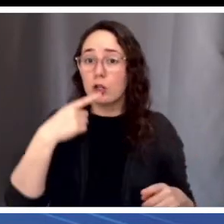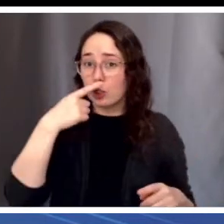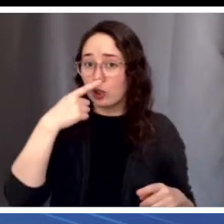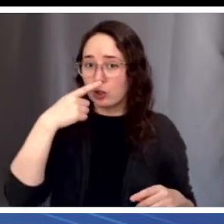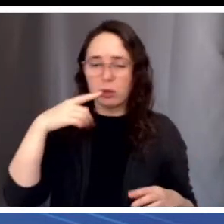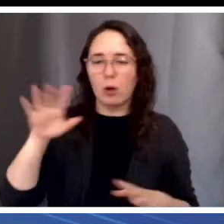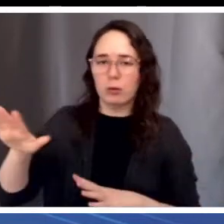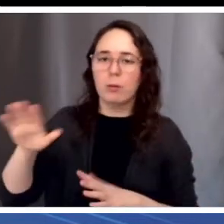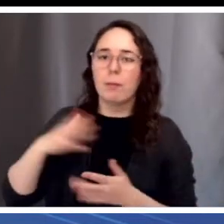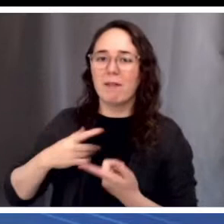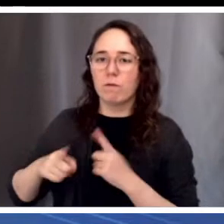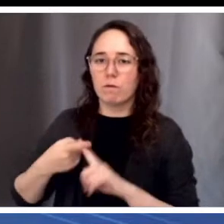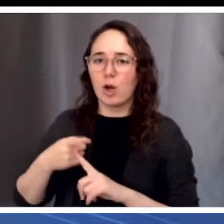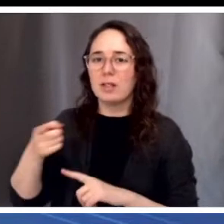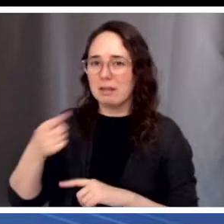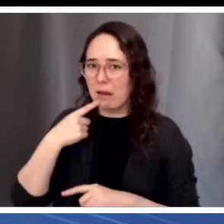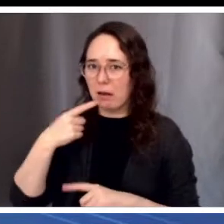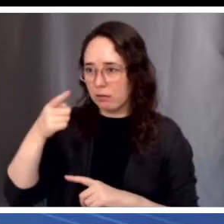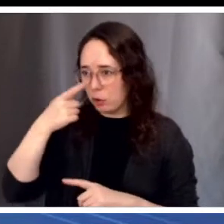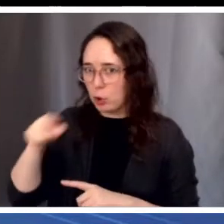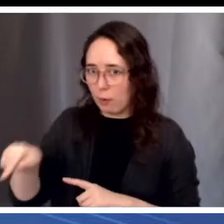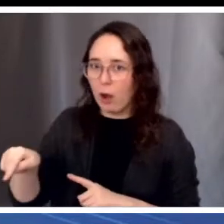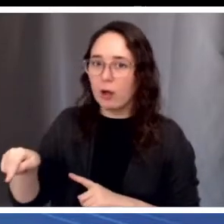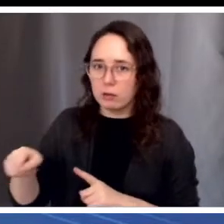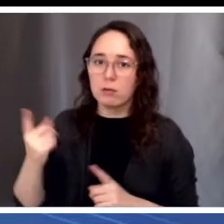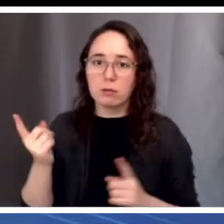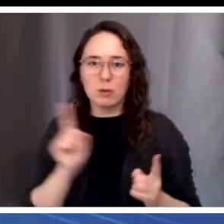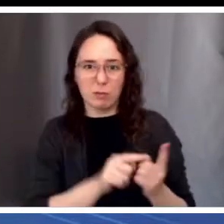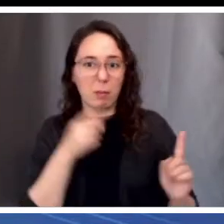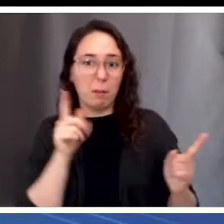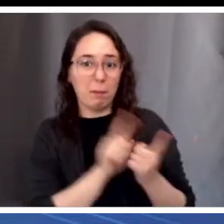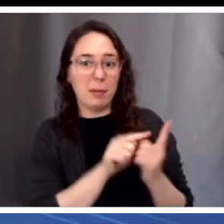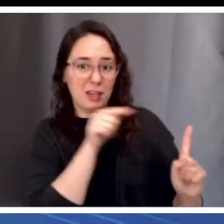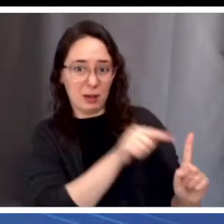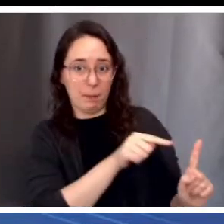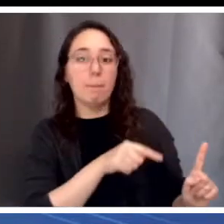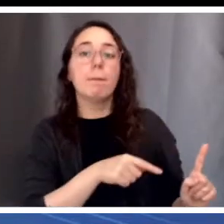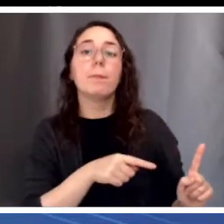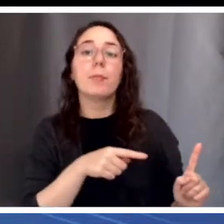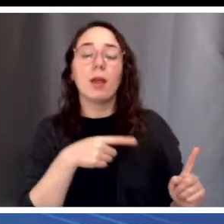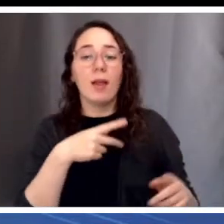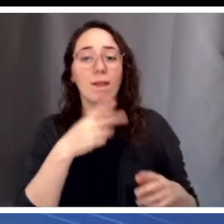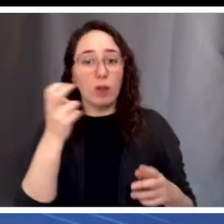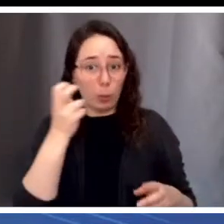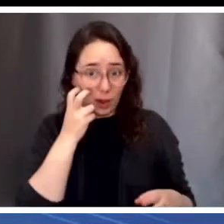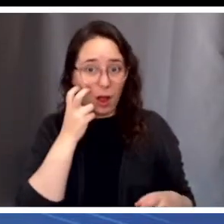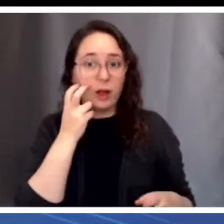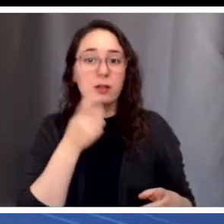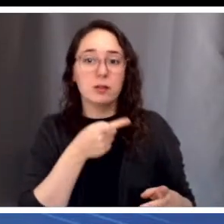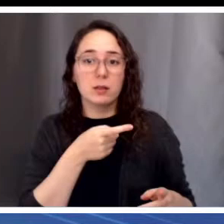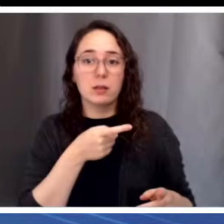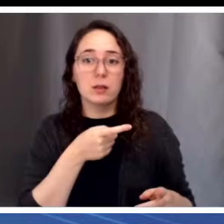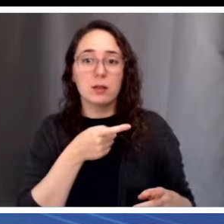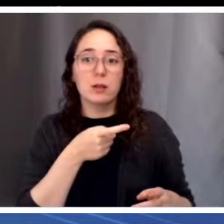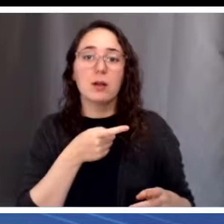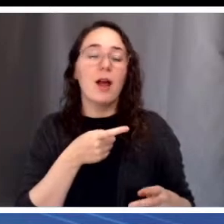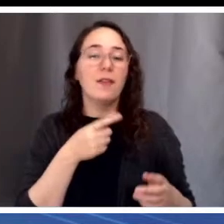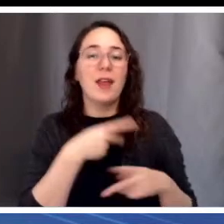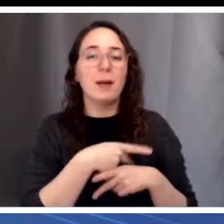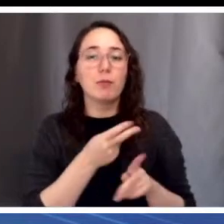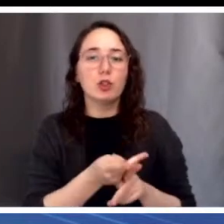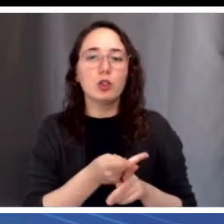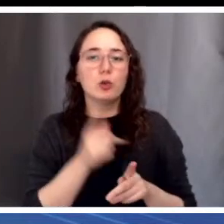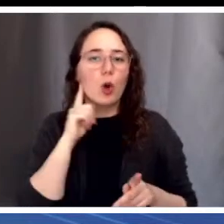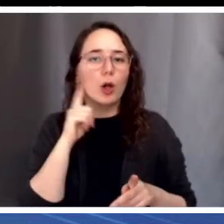studio? The proprietor is blind. They produce audio description. Some of their engineers are blind. And would you go in and voice a